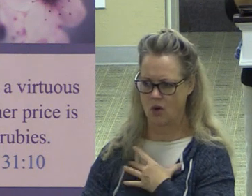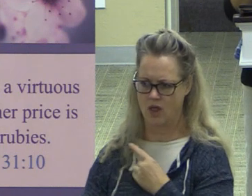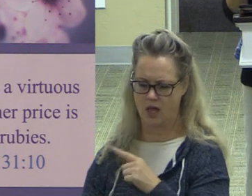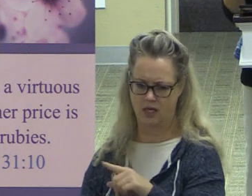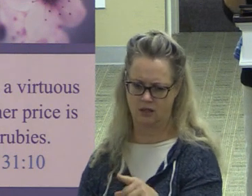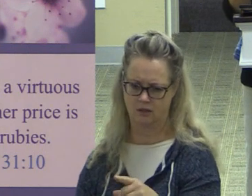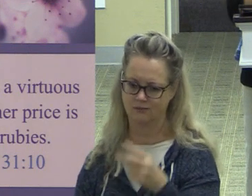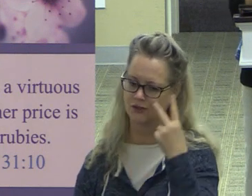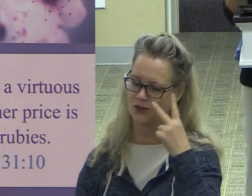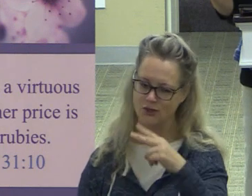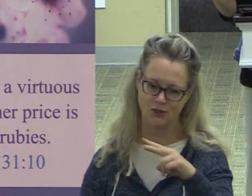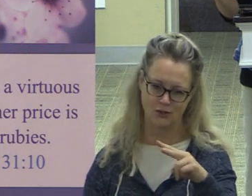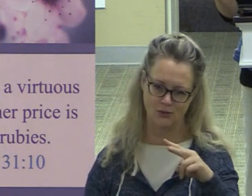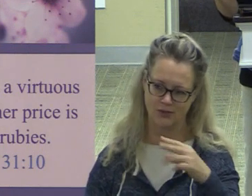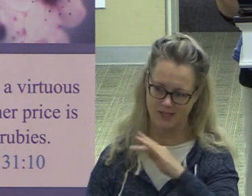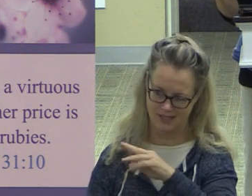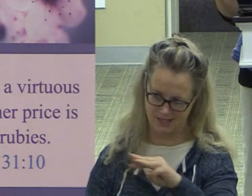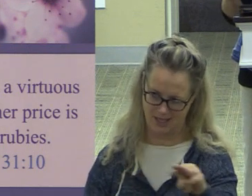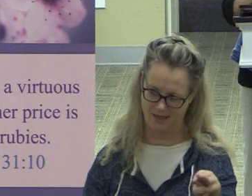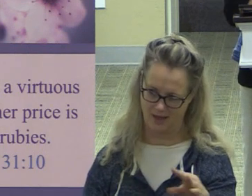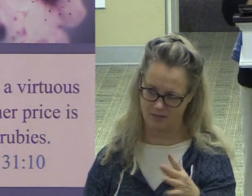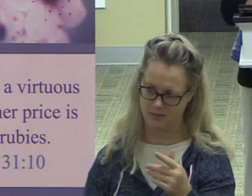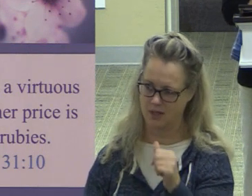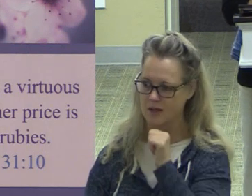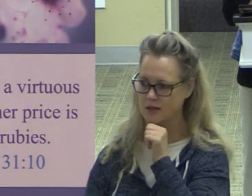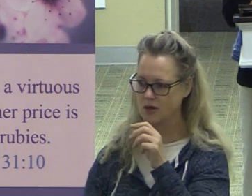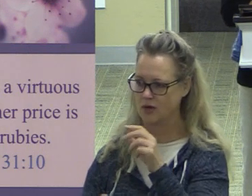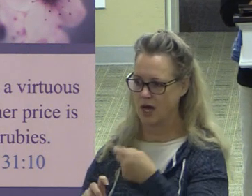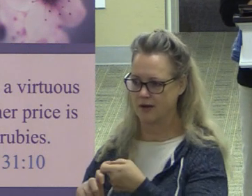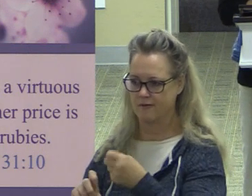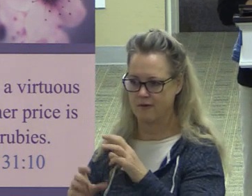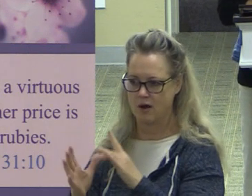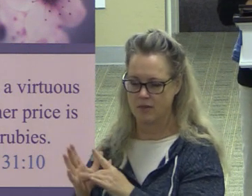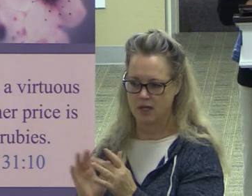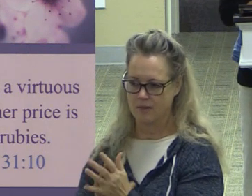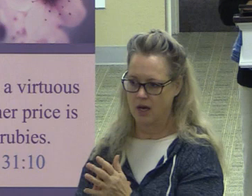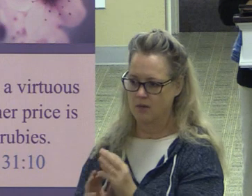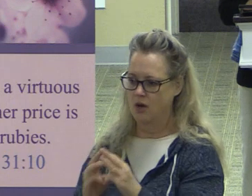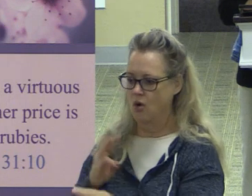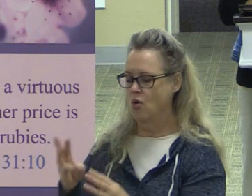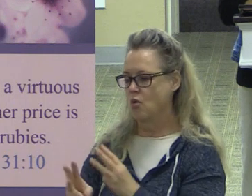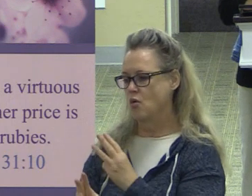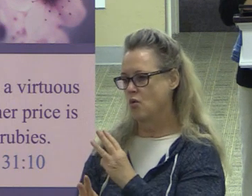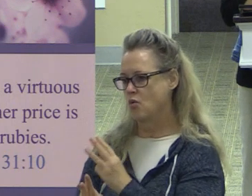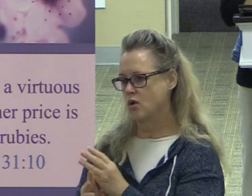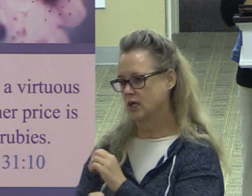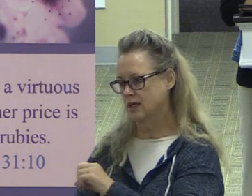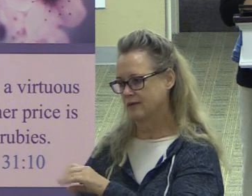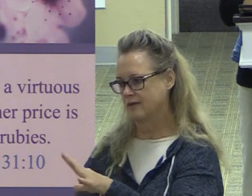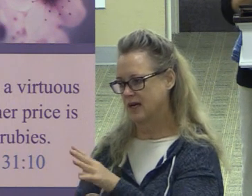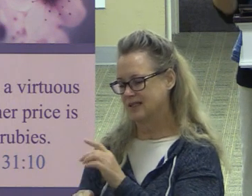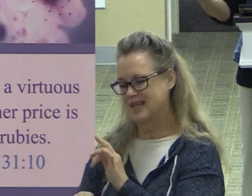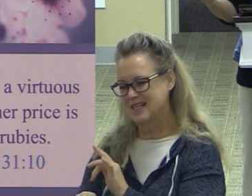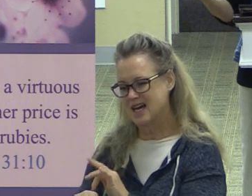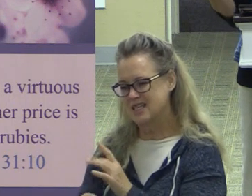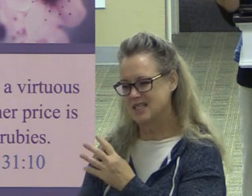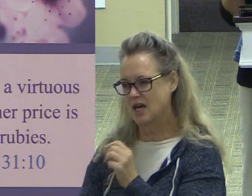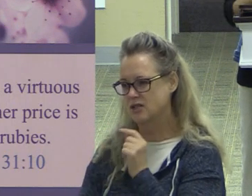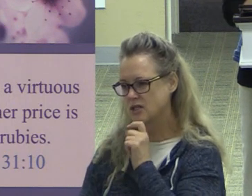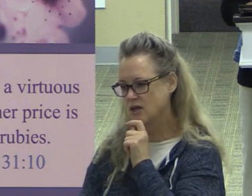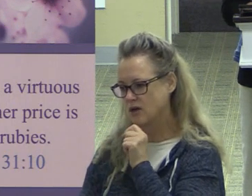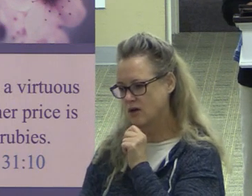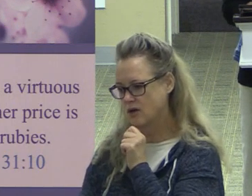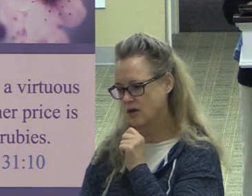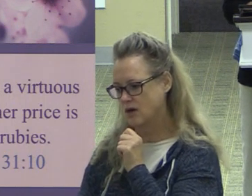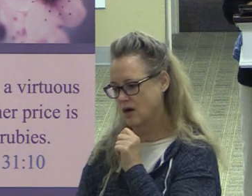media, everywhere. These are not biblical. Worldly advice has a touch of truth, but mostly lies to make us feel better about